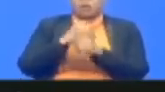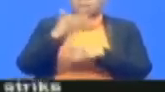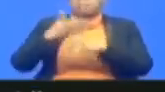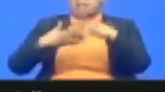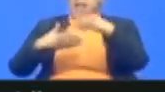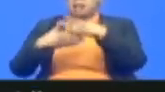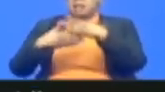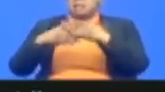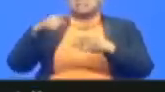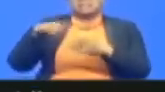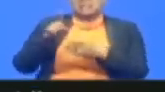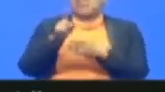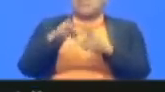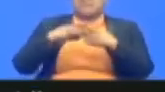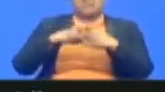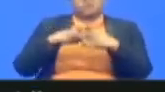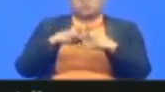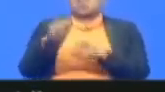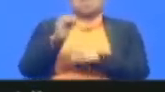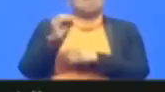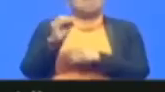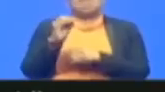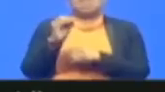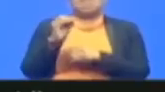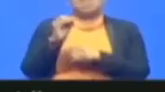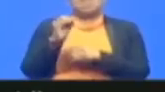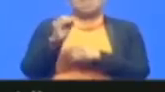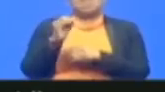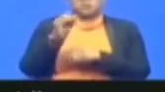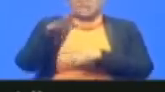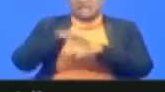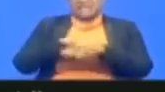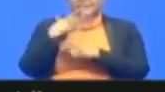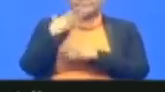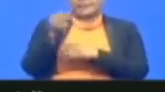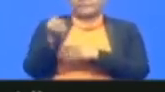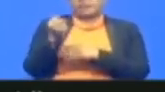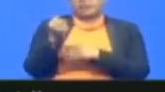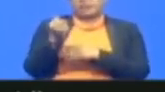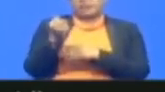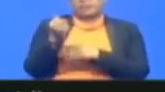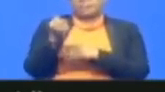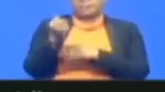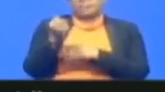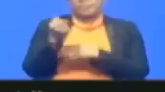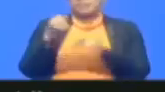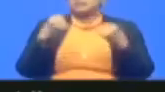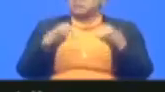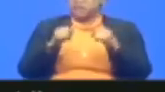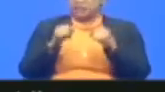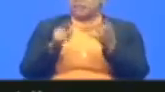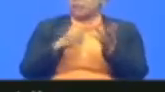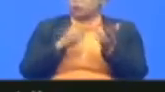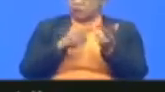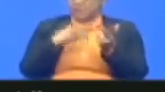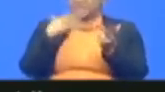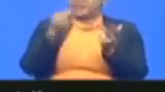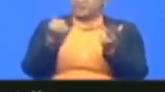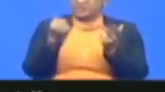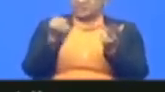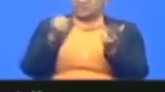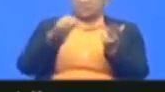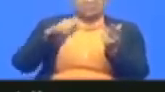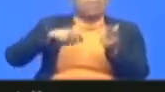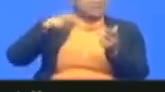yeye ni mtu wa mkono, si fundi. Anapata 500. Piga 500 hiyo budget na